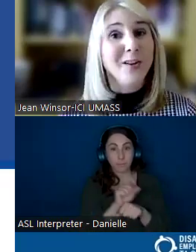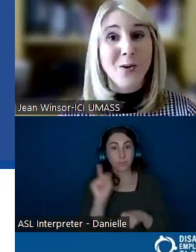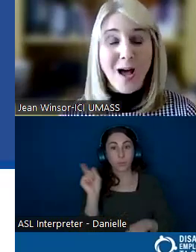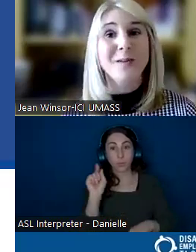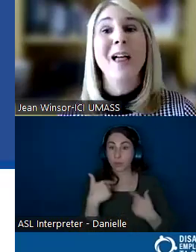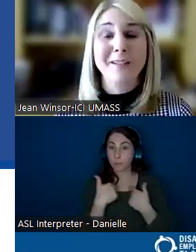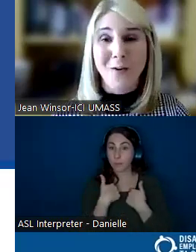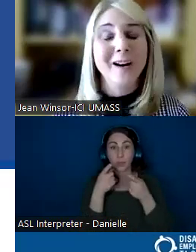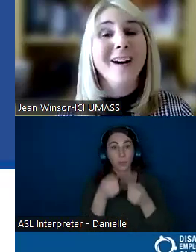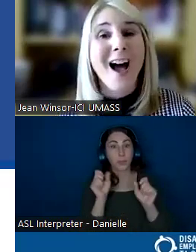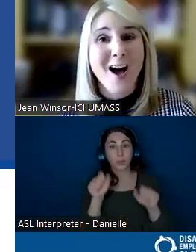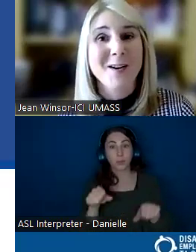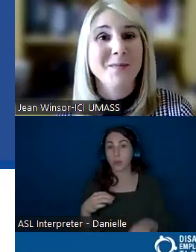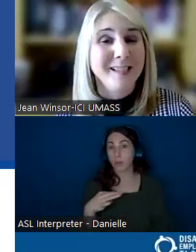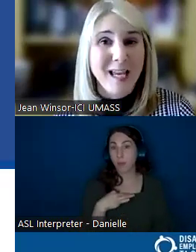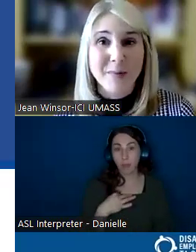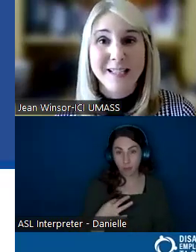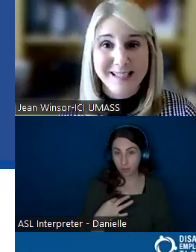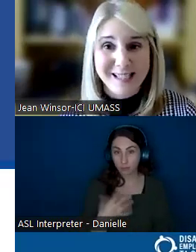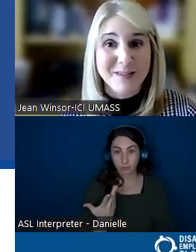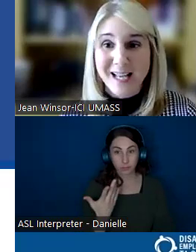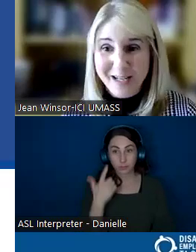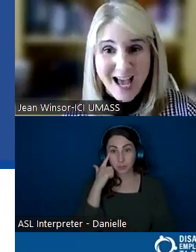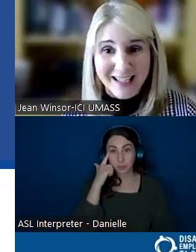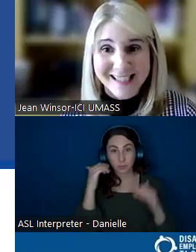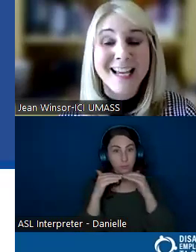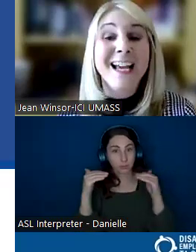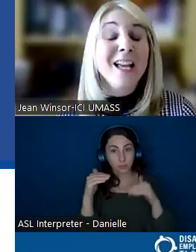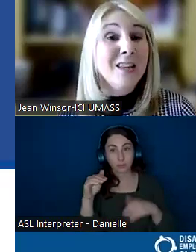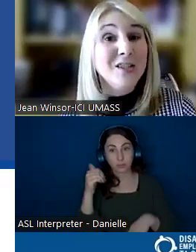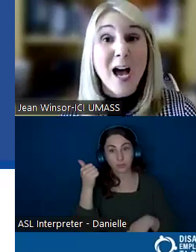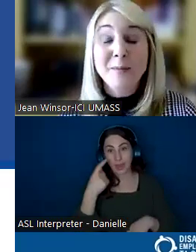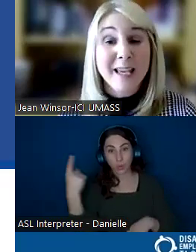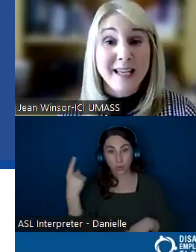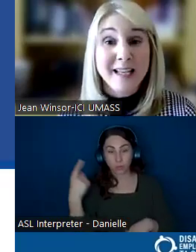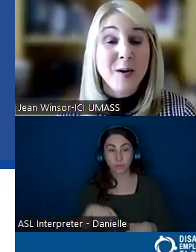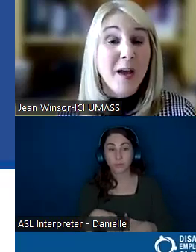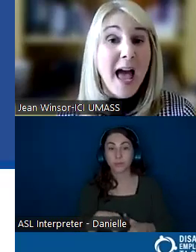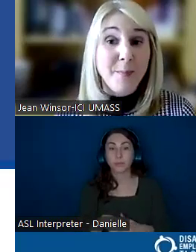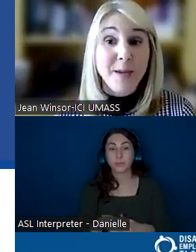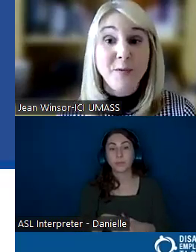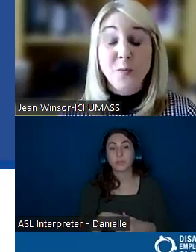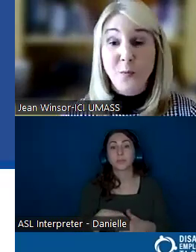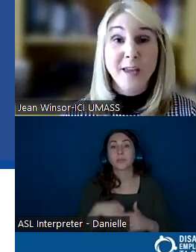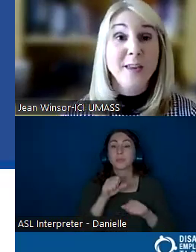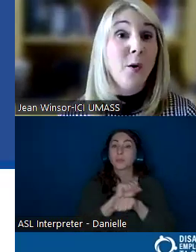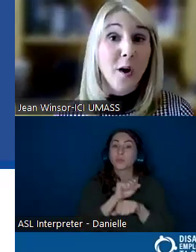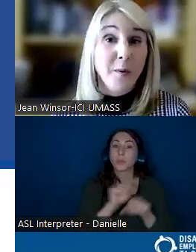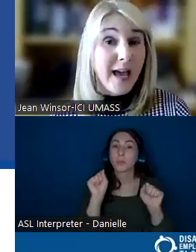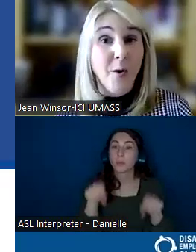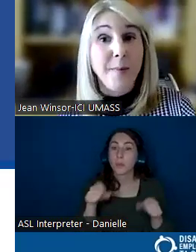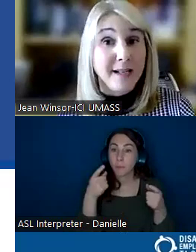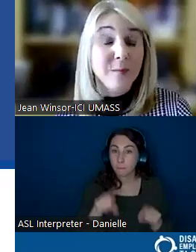or I could go out and apply for, the same as anybody else. The job can happen with